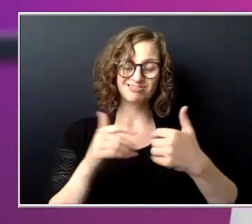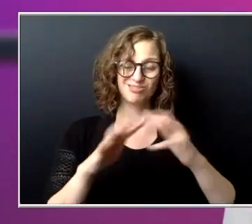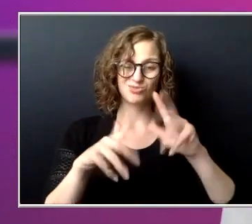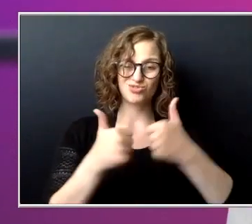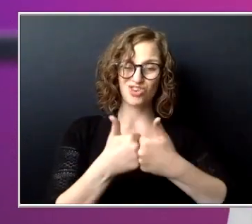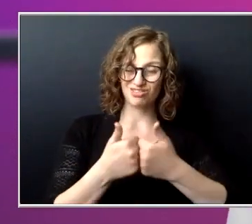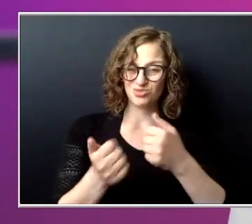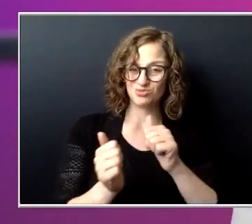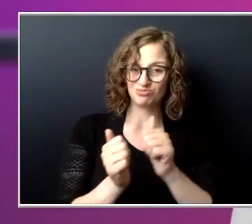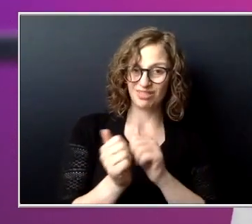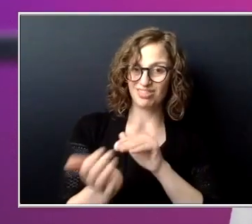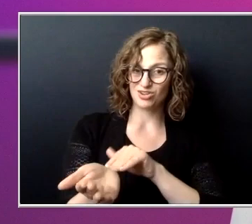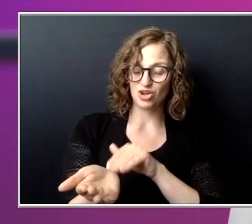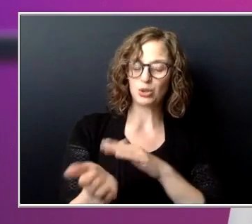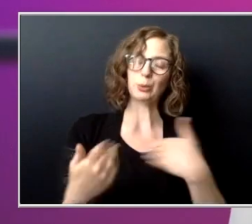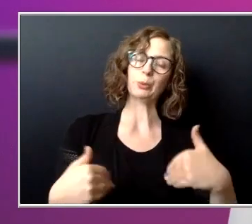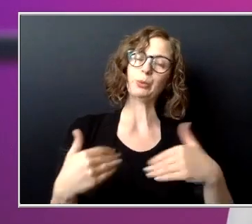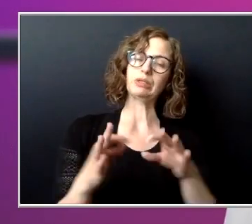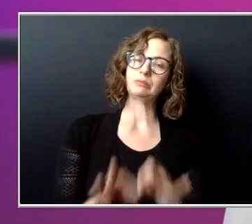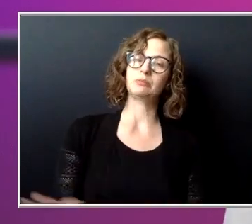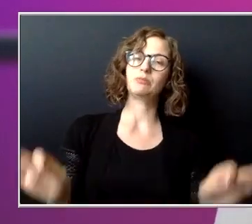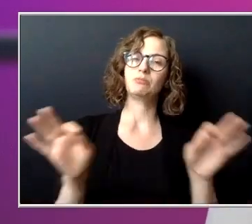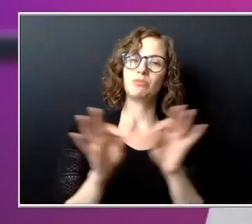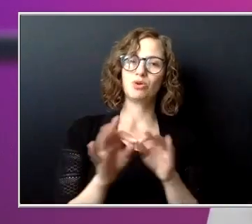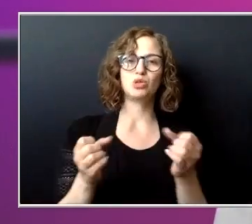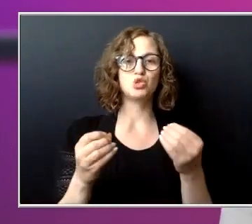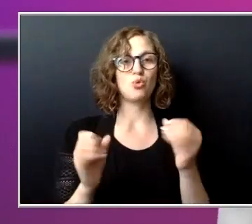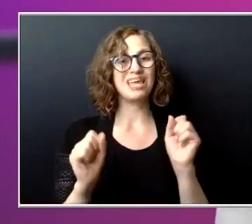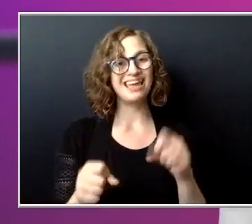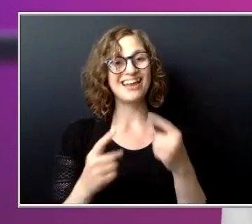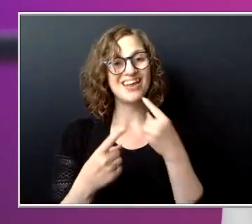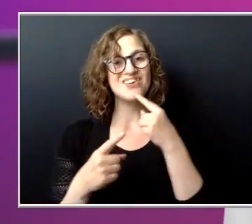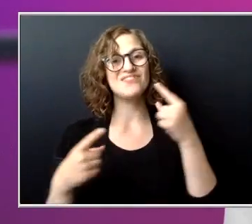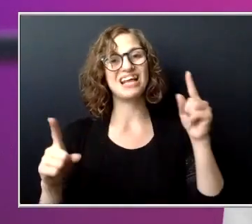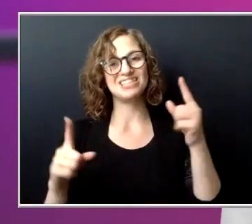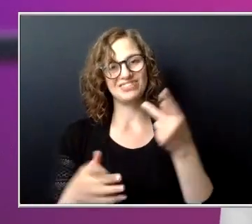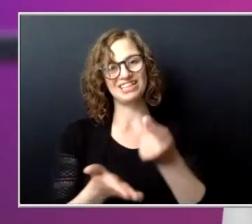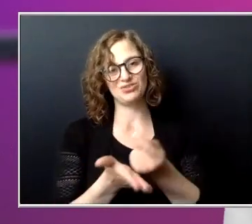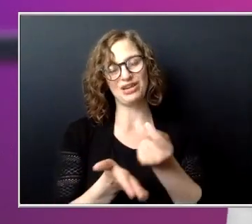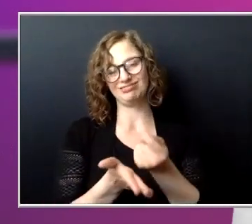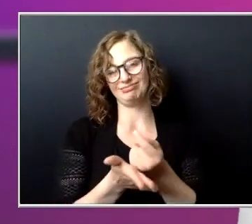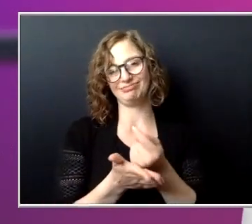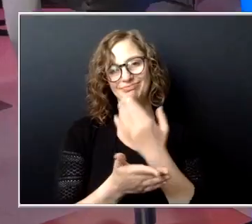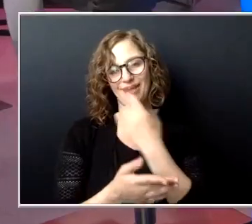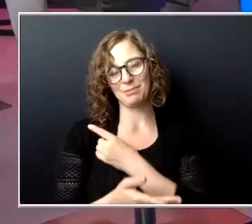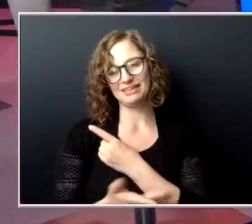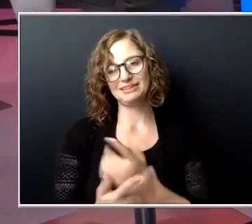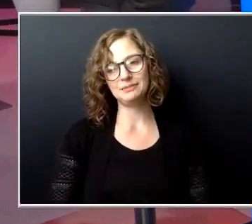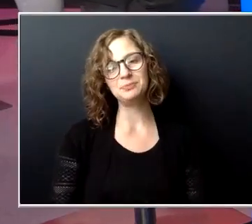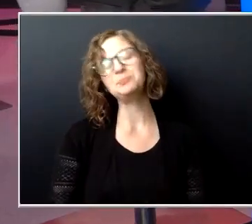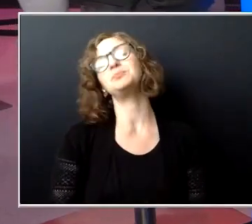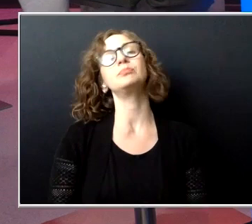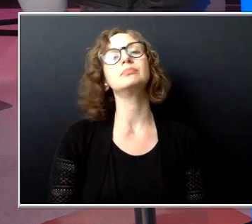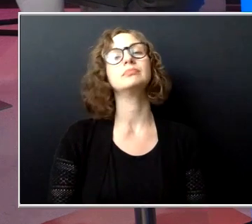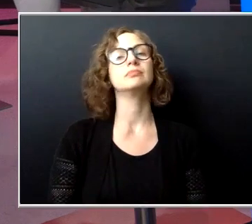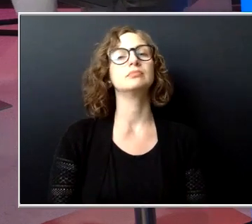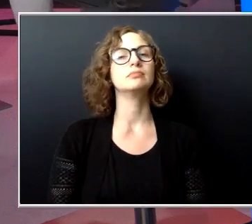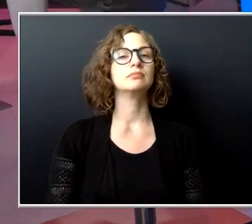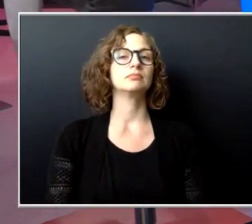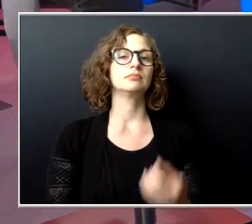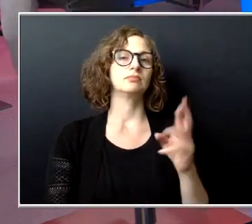of people with diabetes in an effective and holistic way, a way that we want to take care of folks. Dr. Who's Thompson, take us